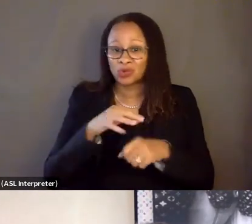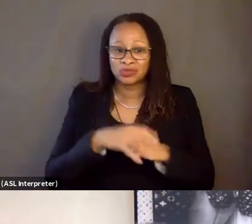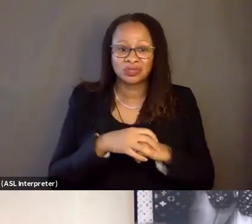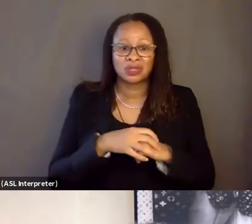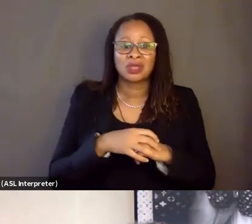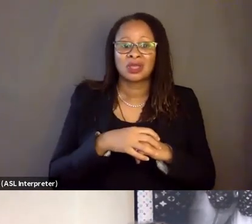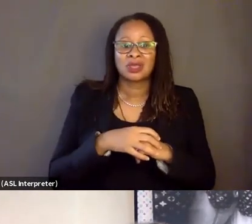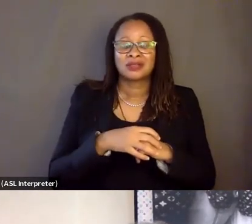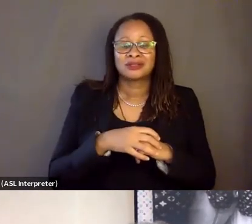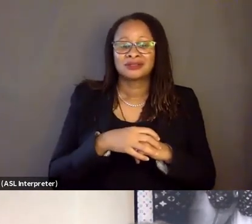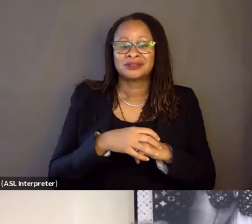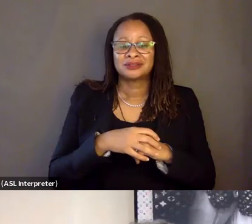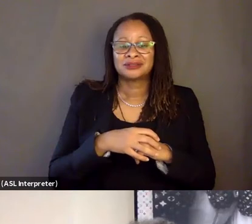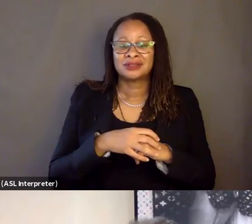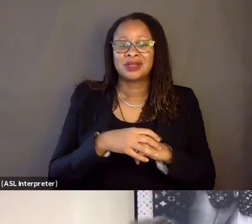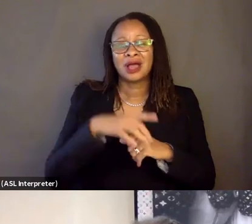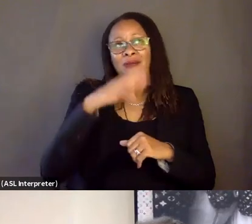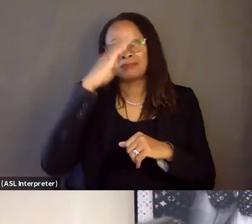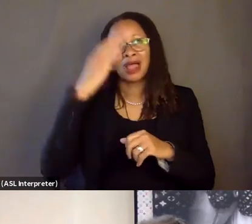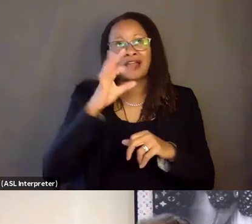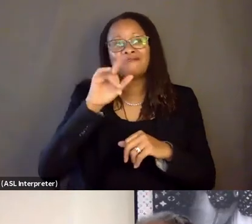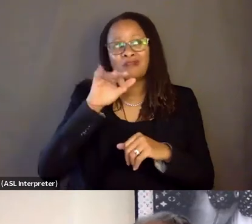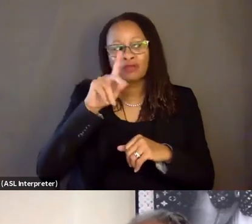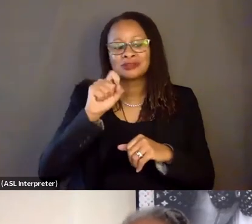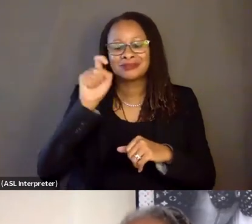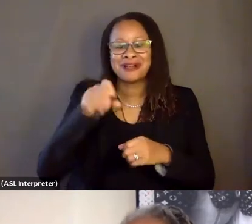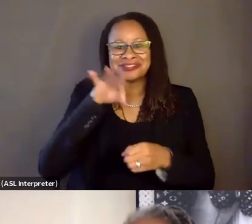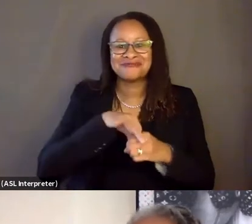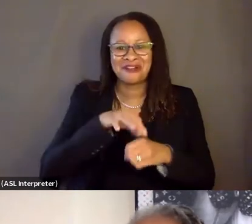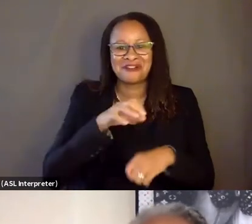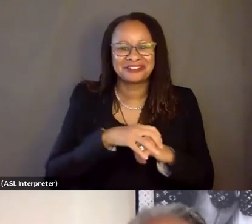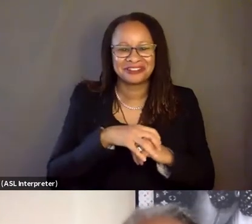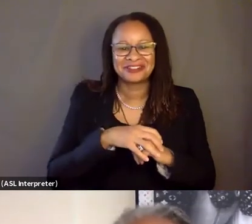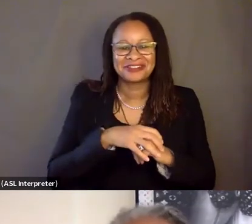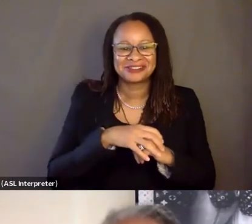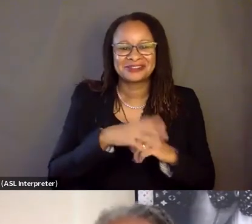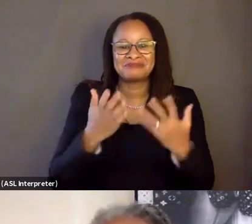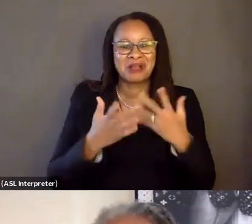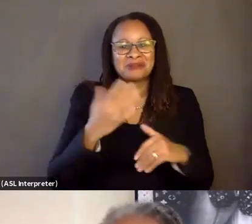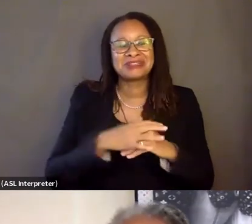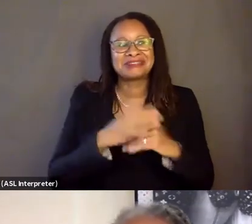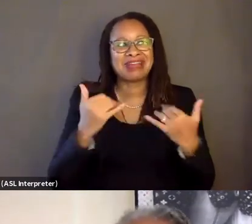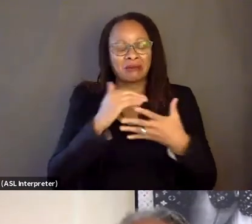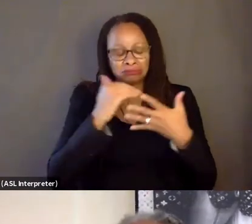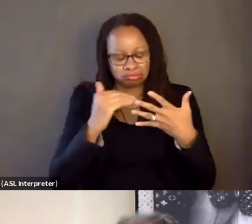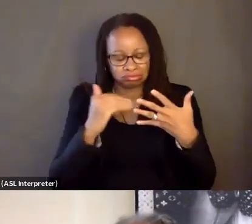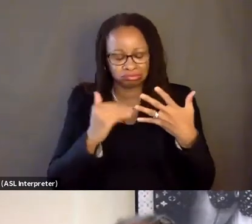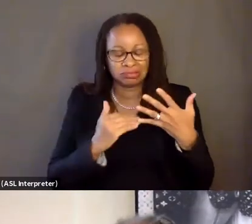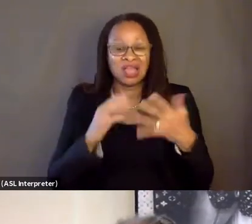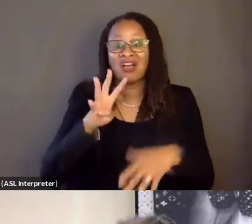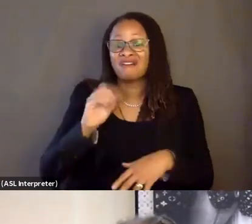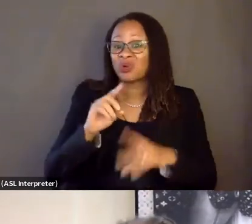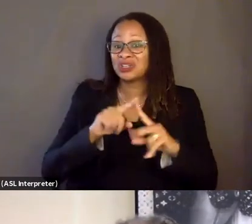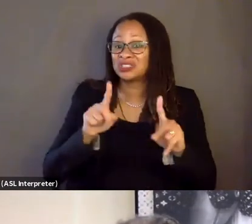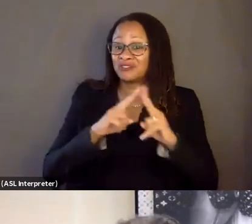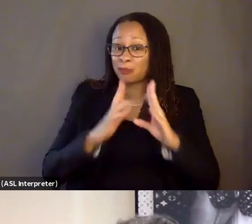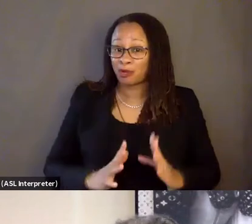must vote. We have, you know, the probably, I don't know, at this point, around 40